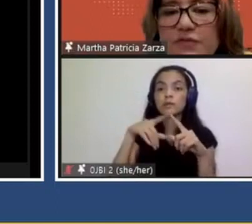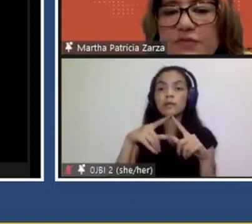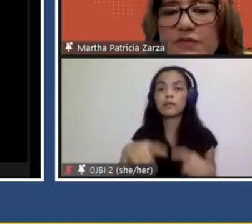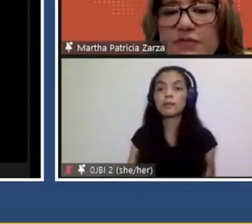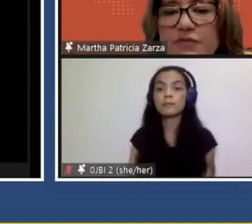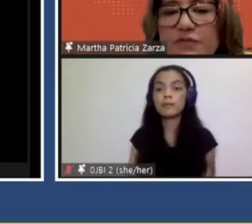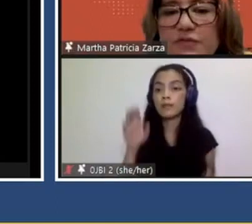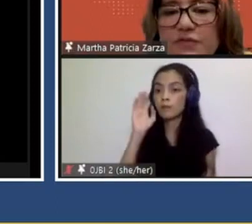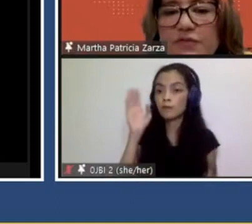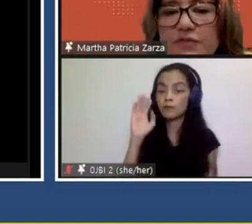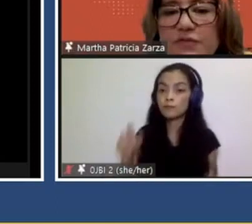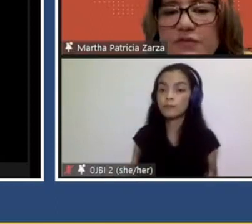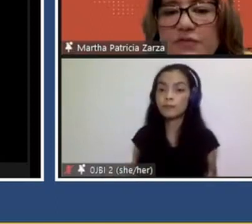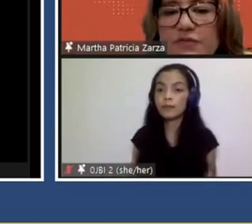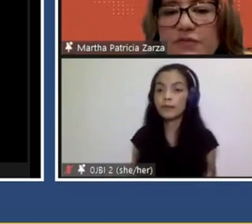Hello?